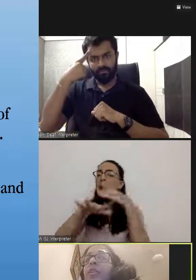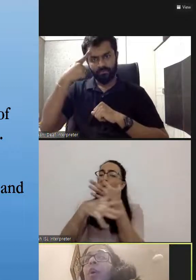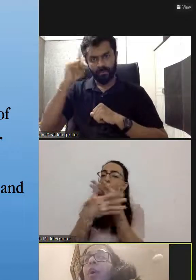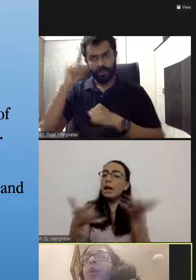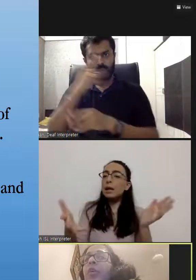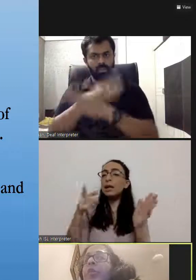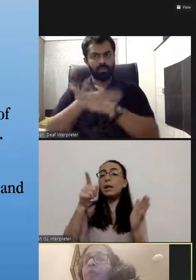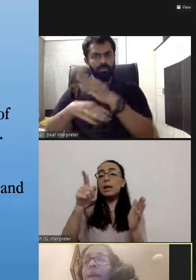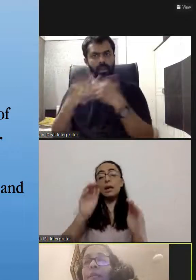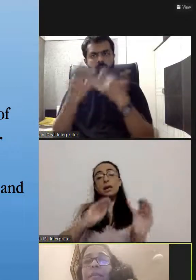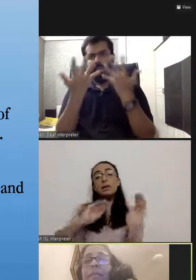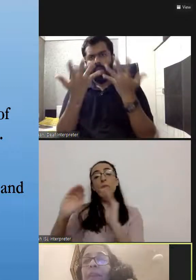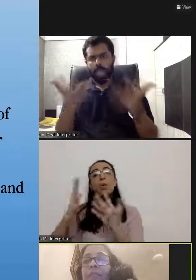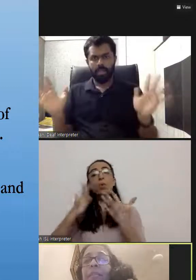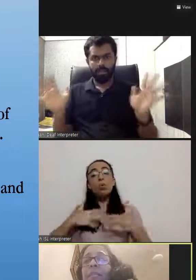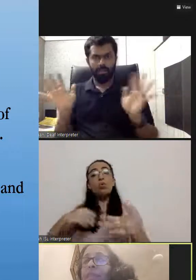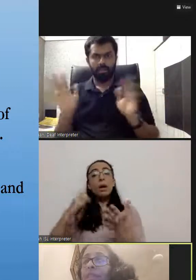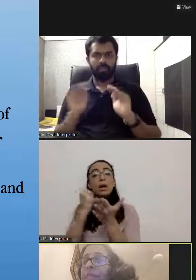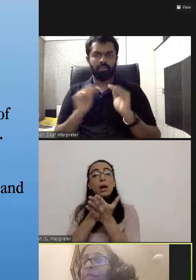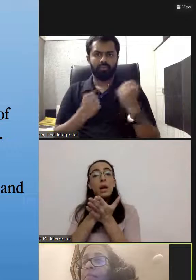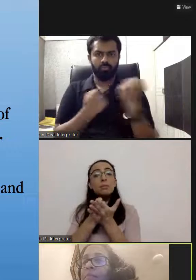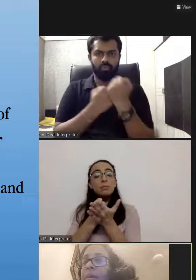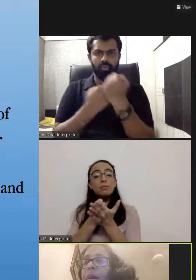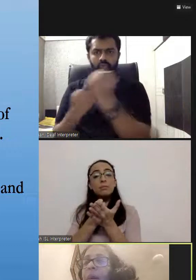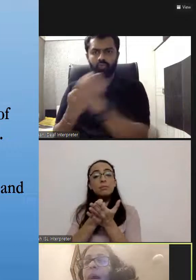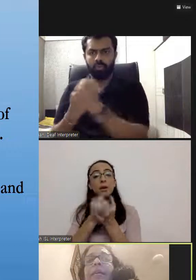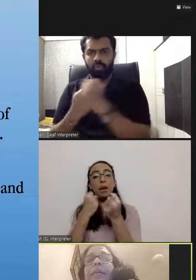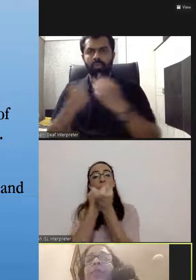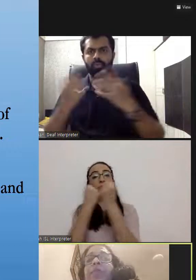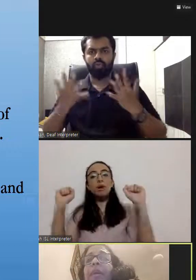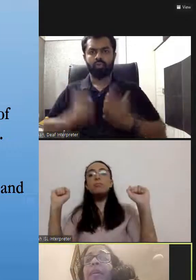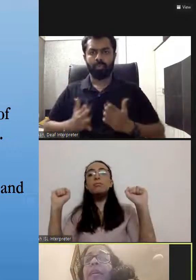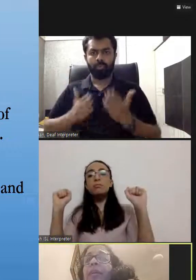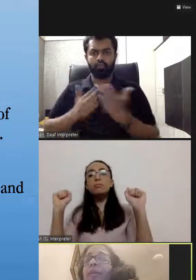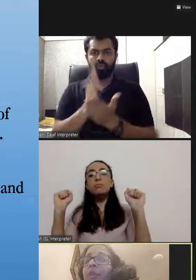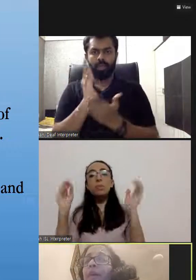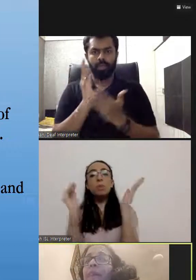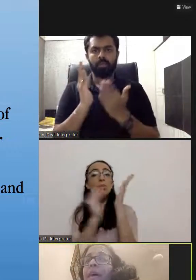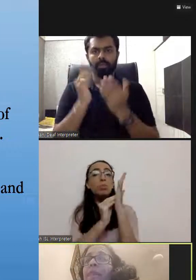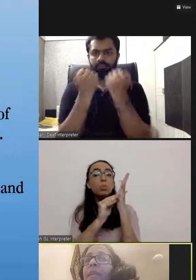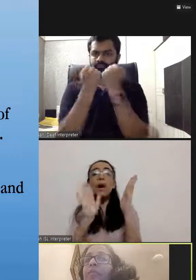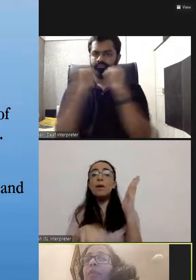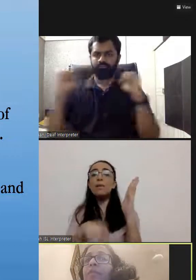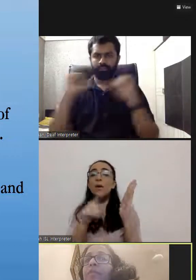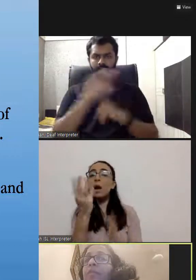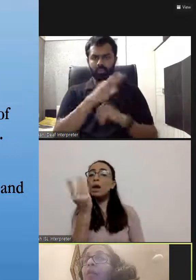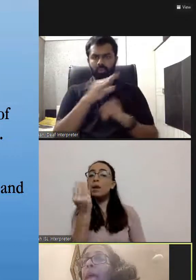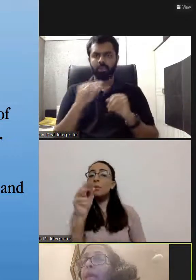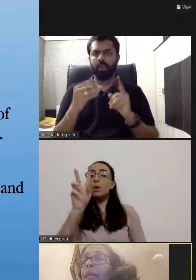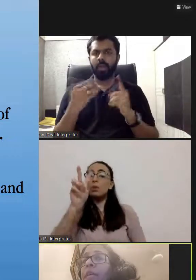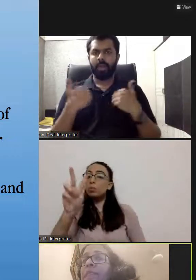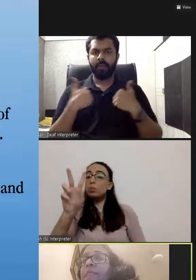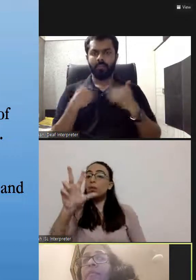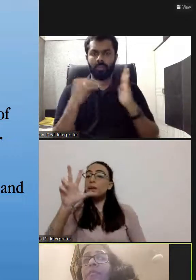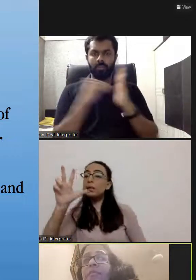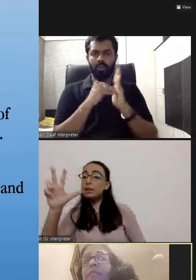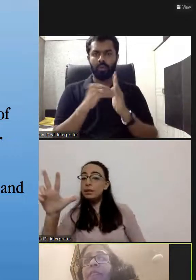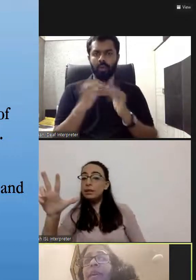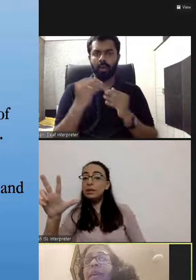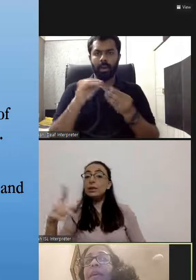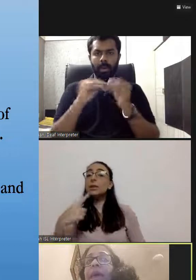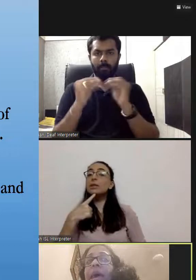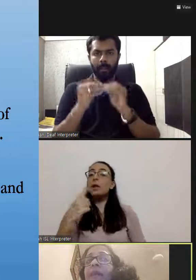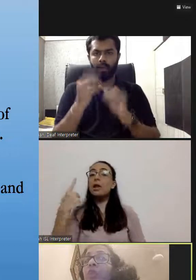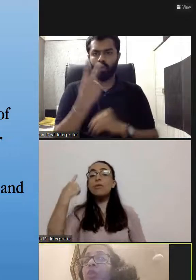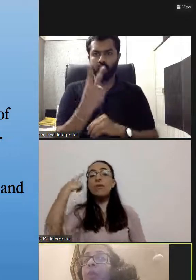entitled to all human rights and fundamental freedoms. Article 28 of UNCRPD focuses on adequate standards of